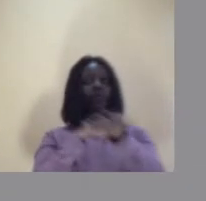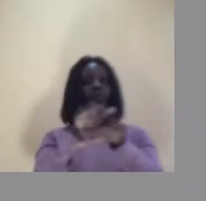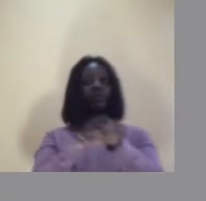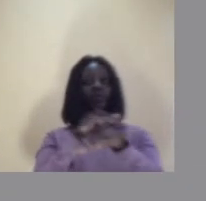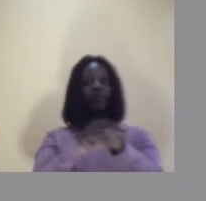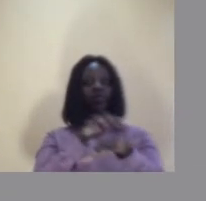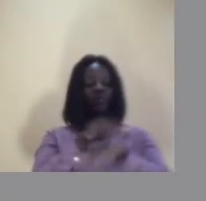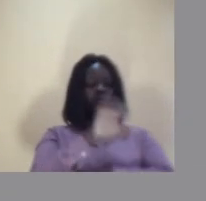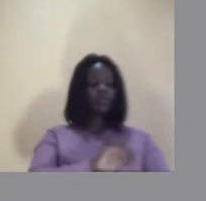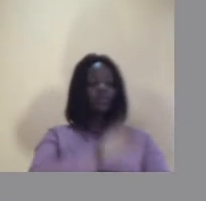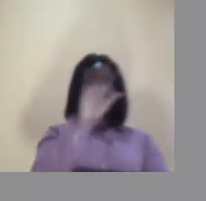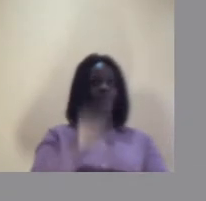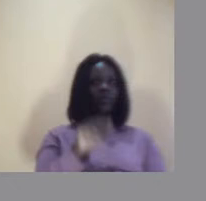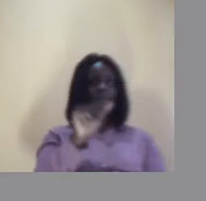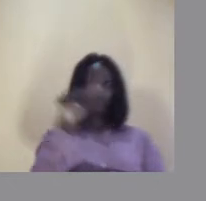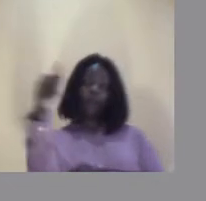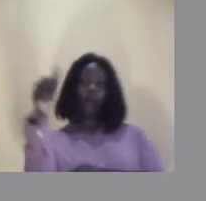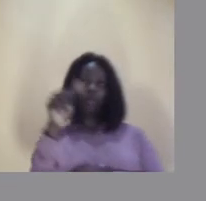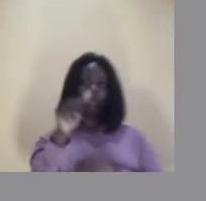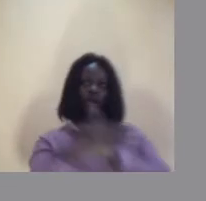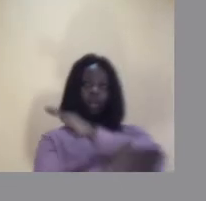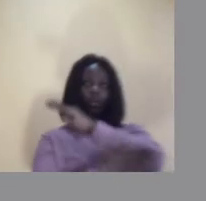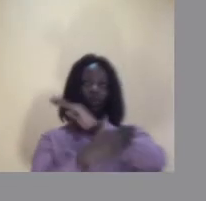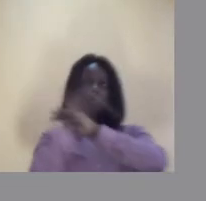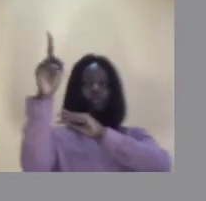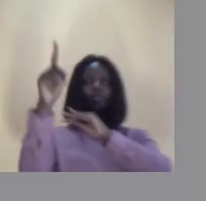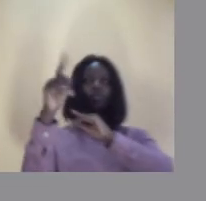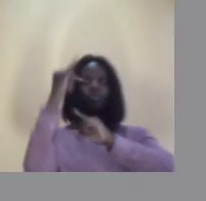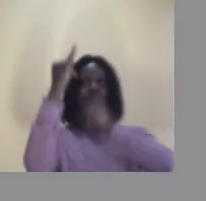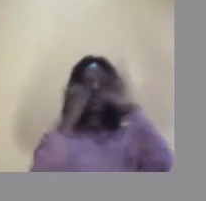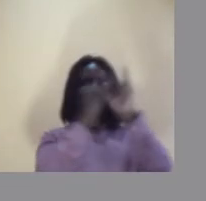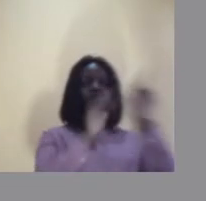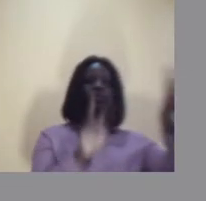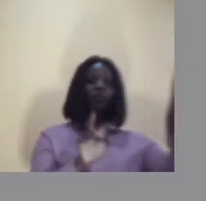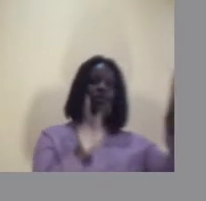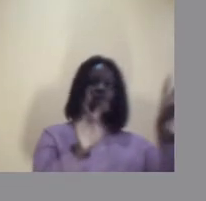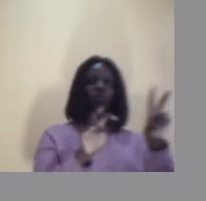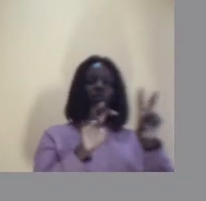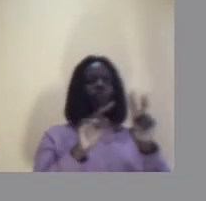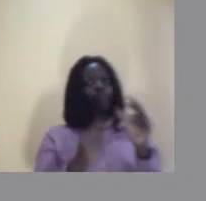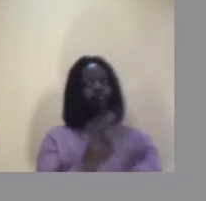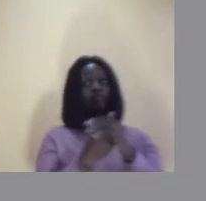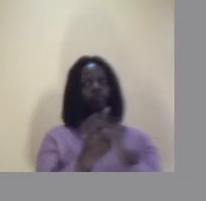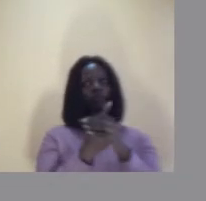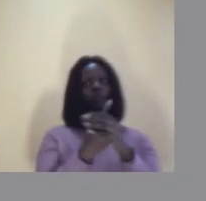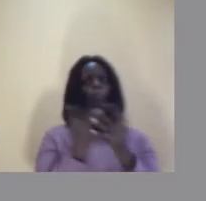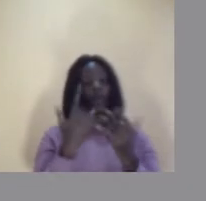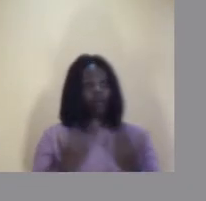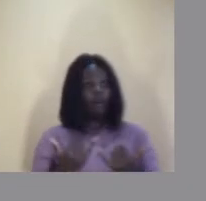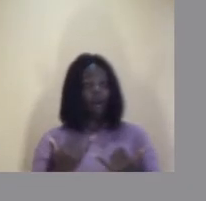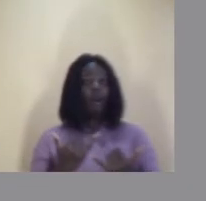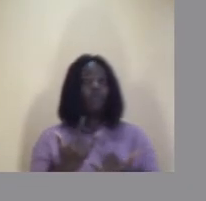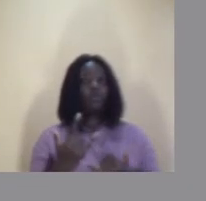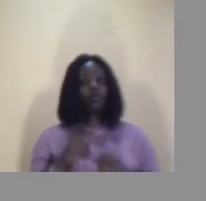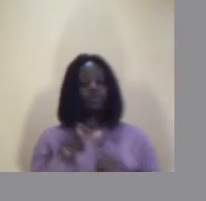country in the world, close quotation. Arising from the above, Chairperson, let me conclude by saying that we